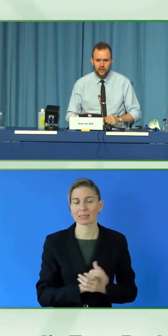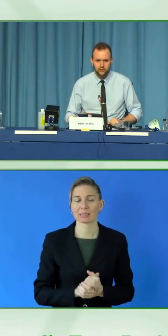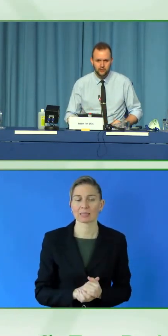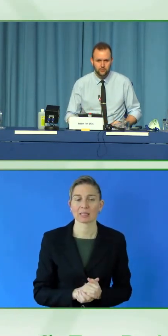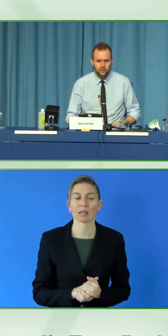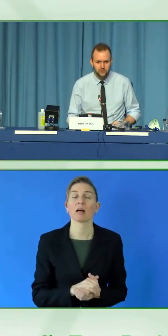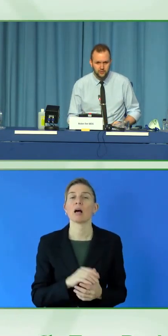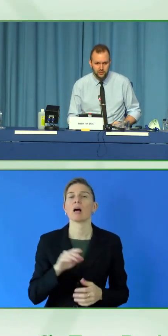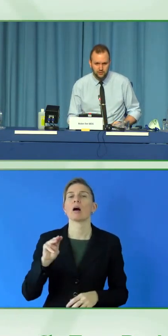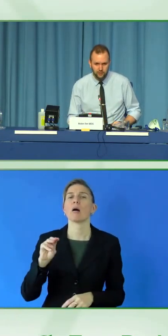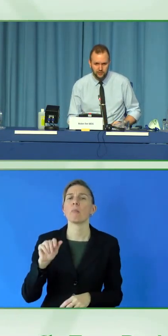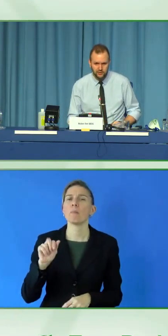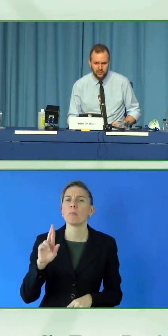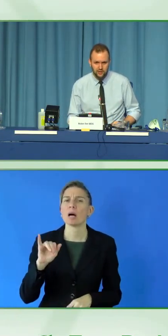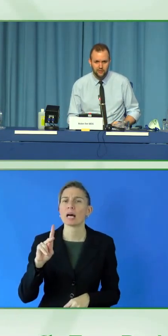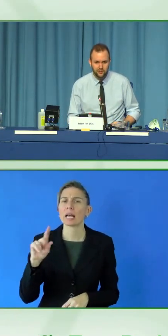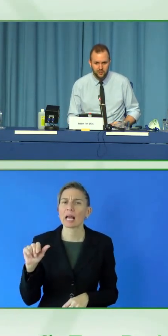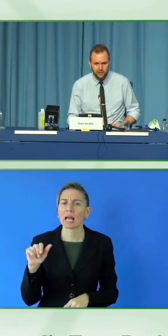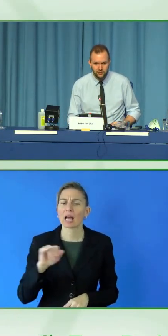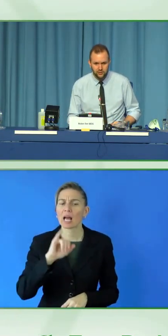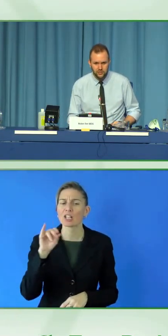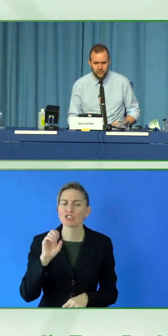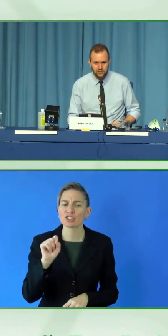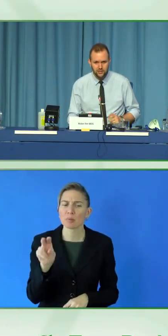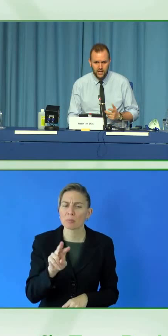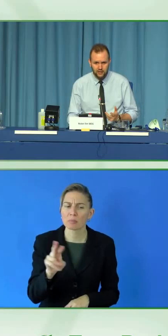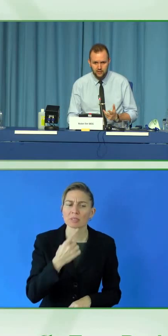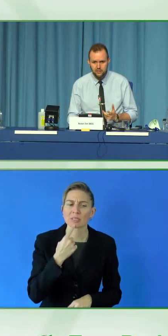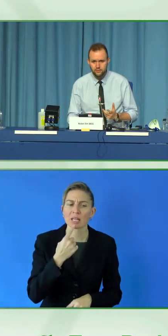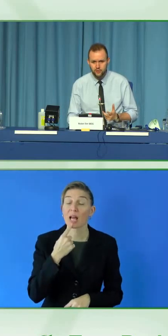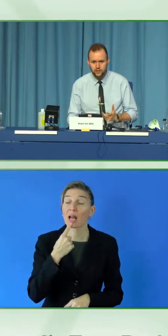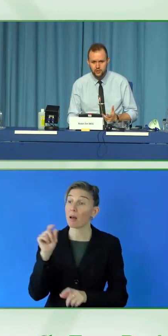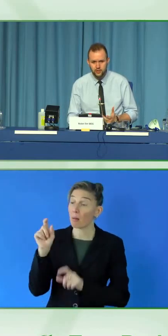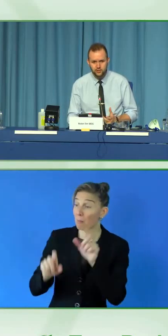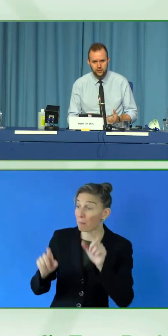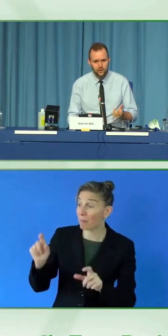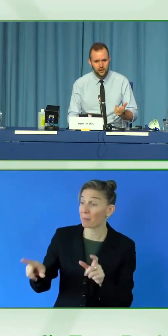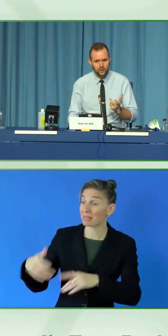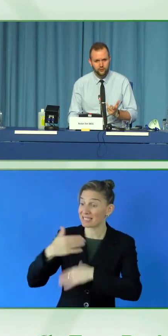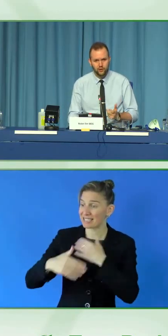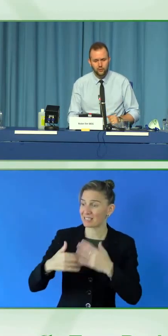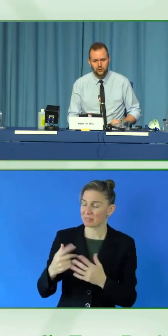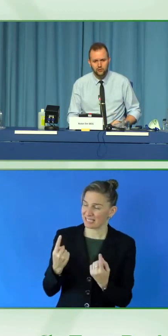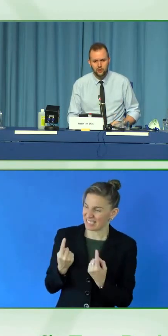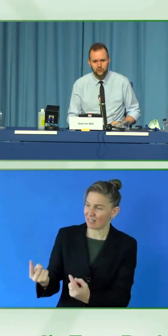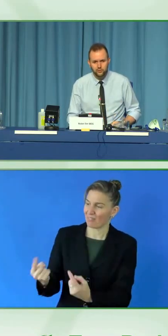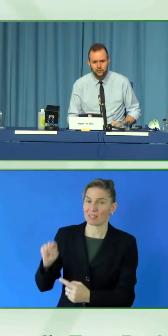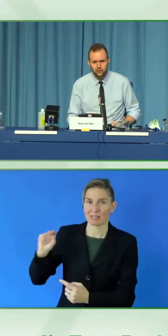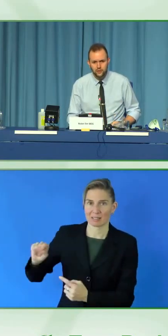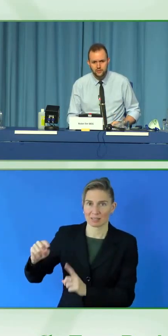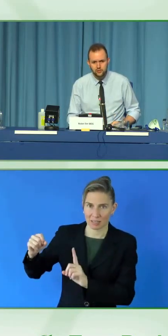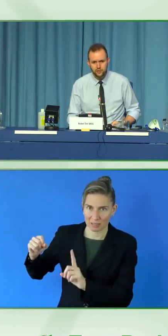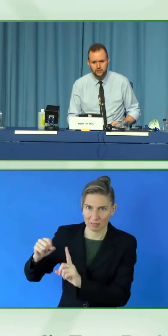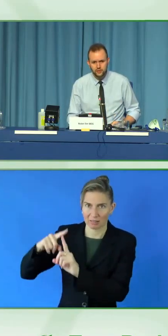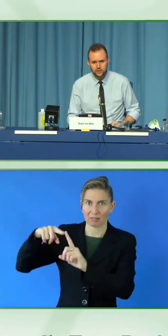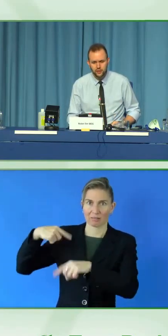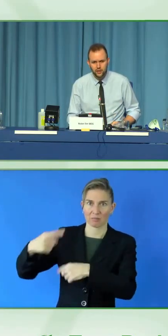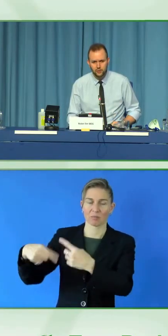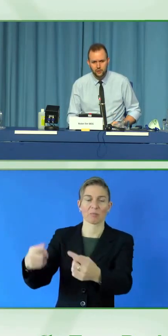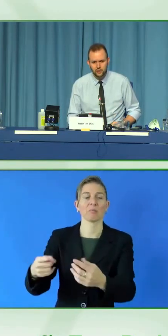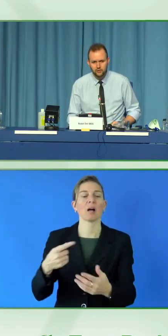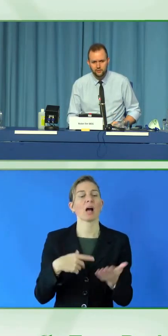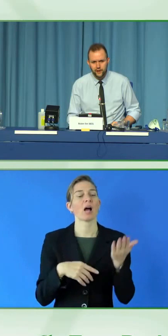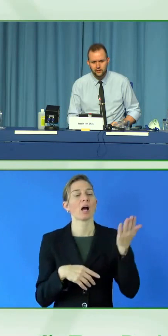bringing together persons with disabilities and giving them agency is a catalyst for that change. And I wanted to hear from you, Luis and